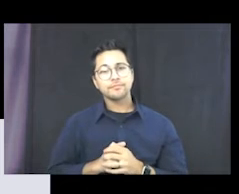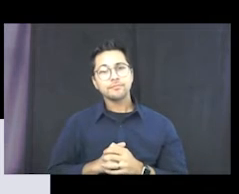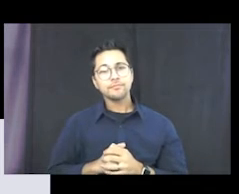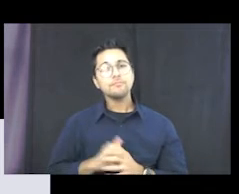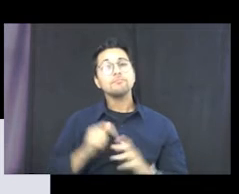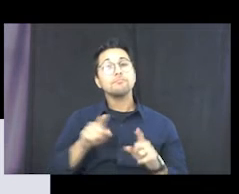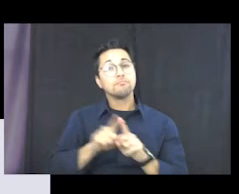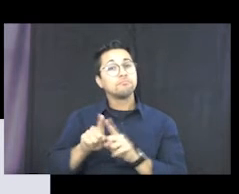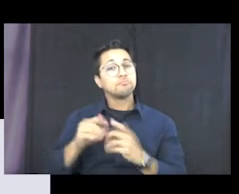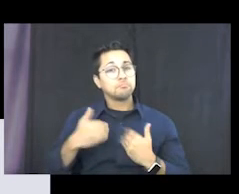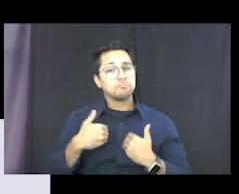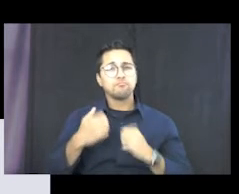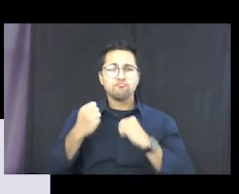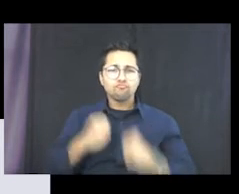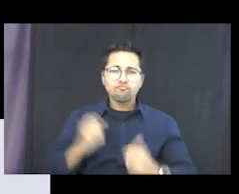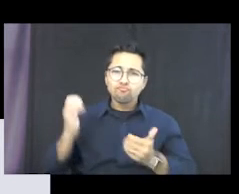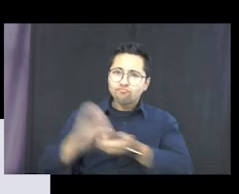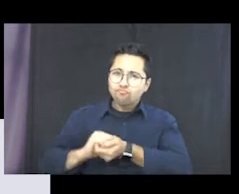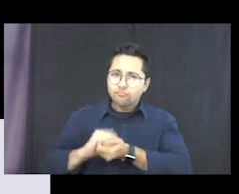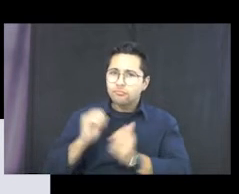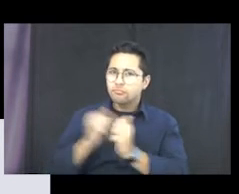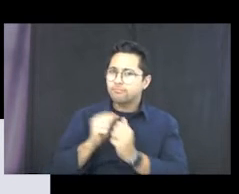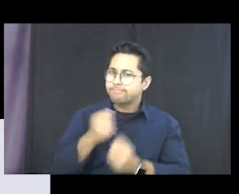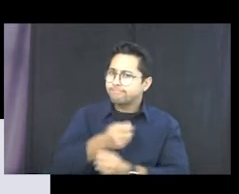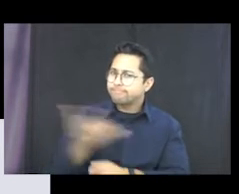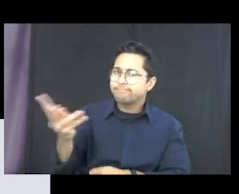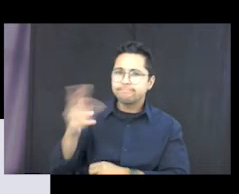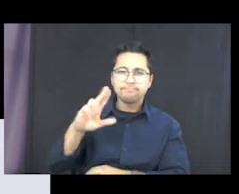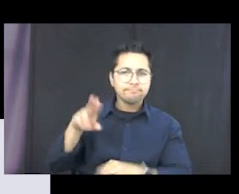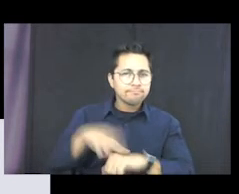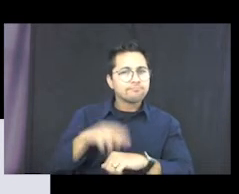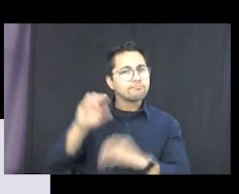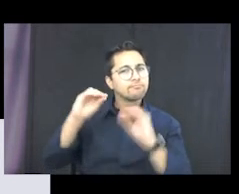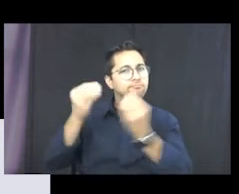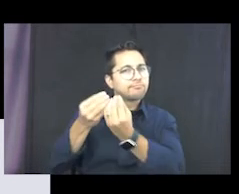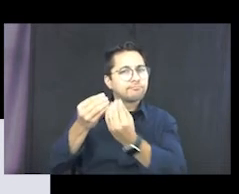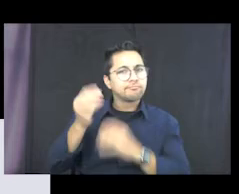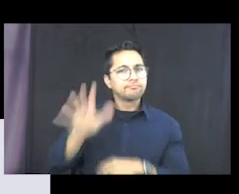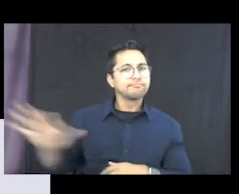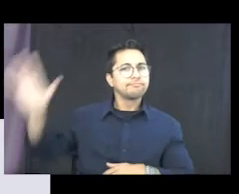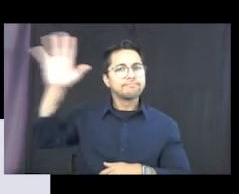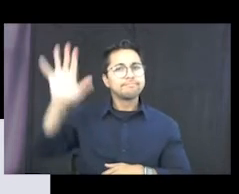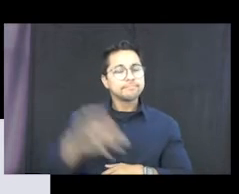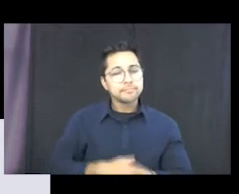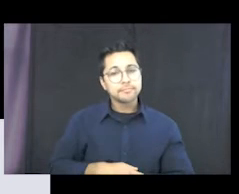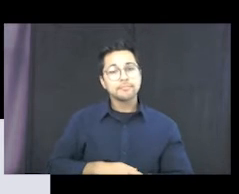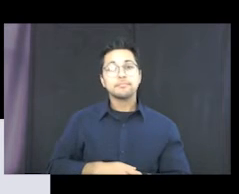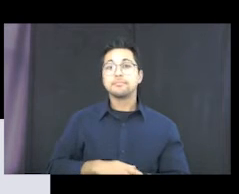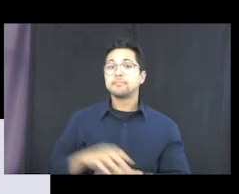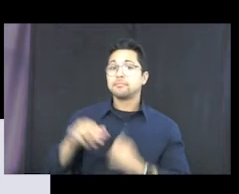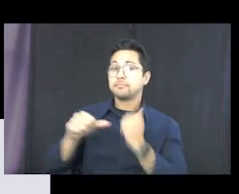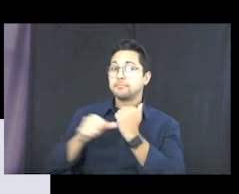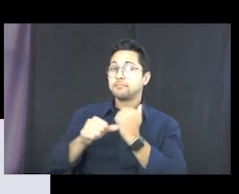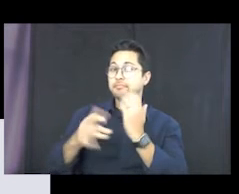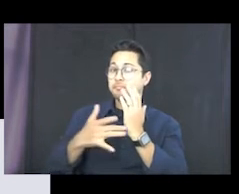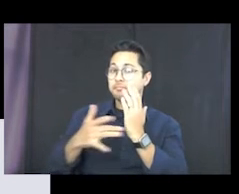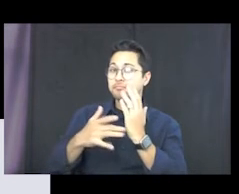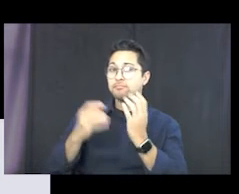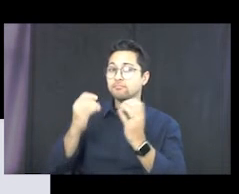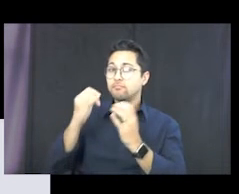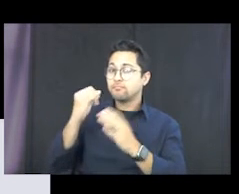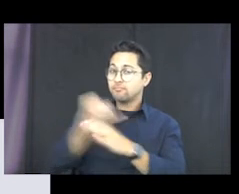We also have strong partnerships with several national organizations: the Assistive Technology